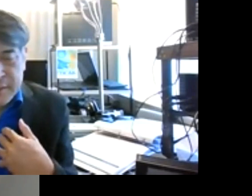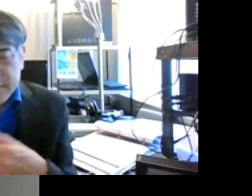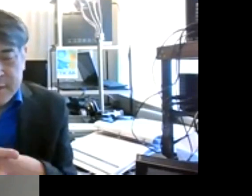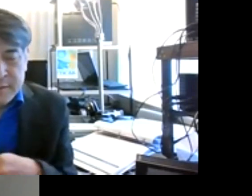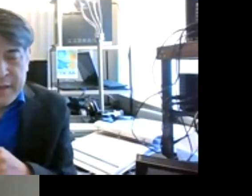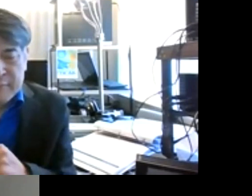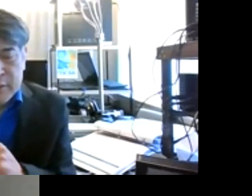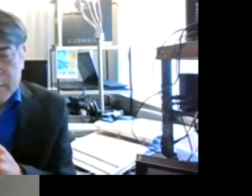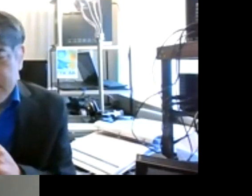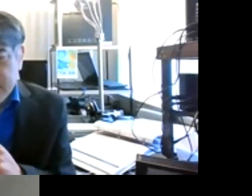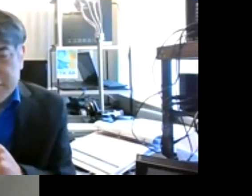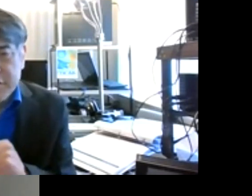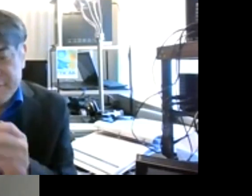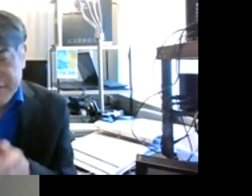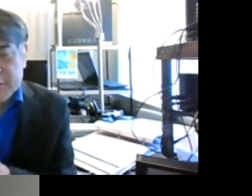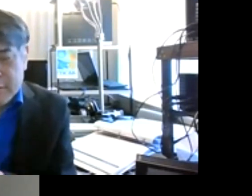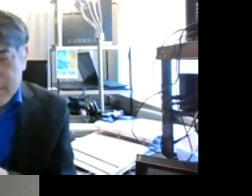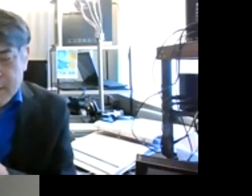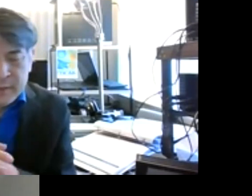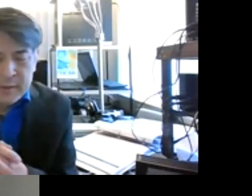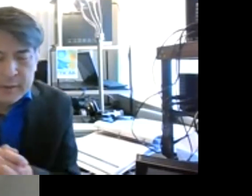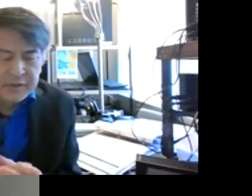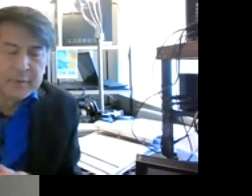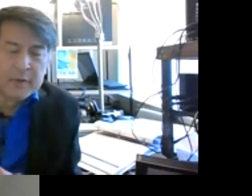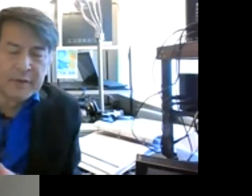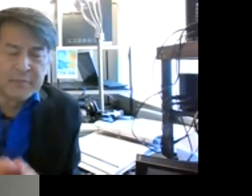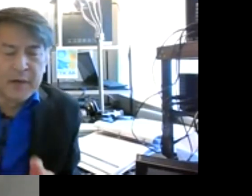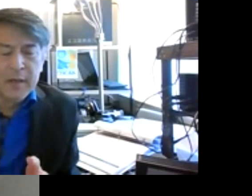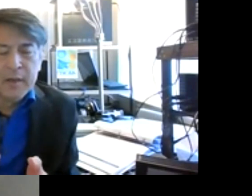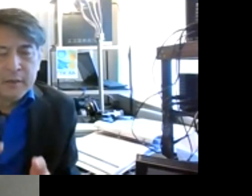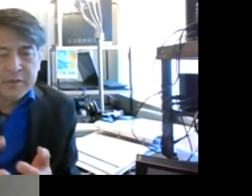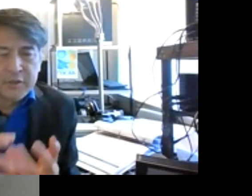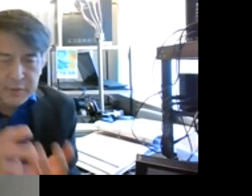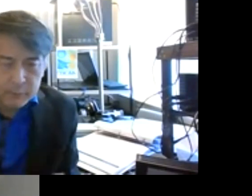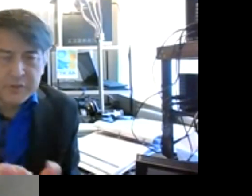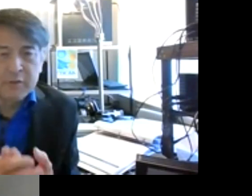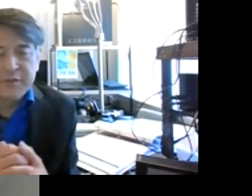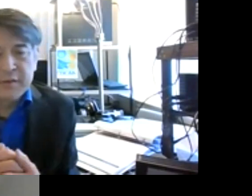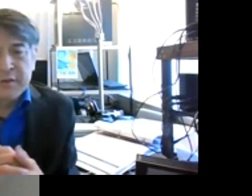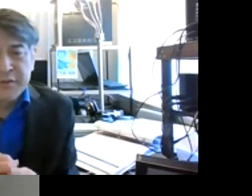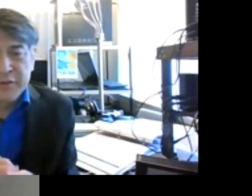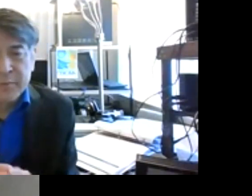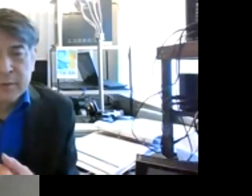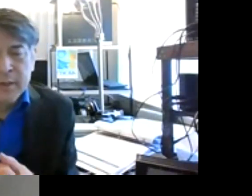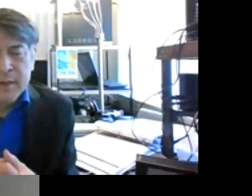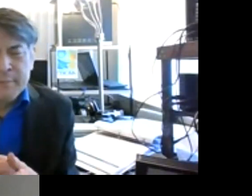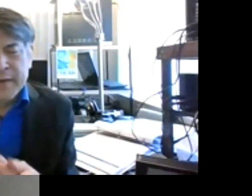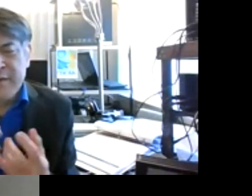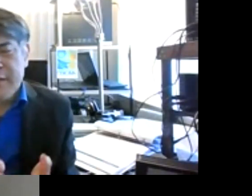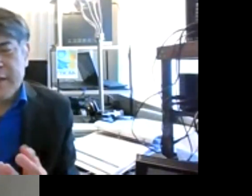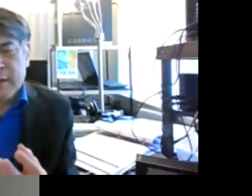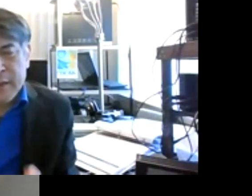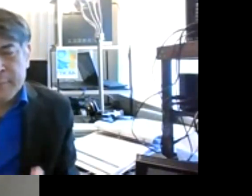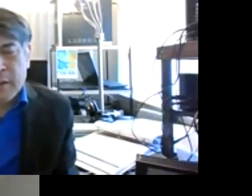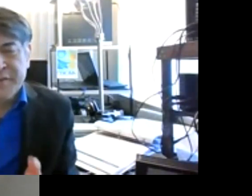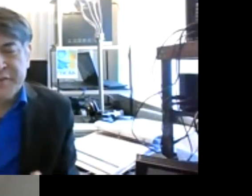and behavioral issues and physical disabilities, but she was a regional center consumer. But I know